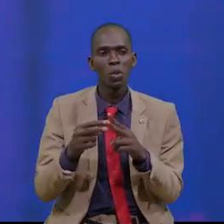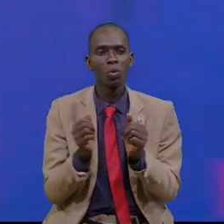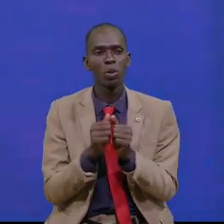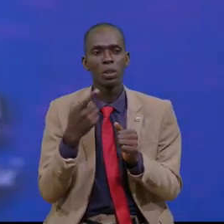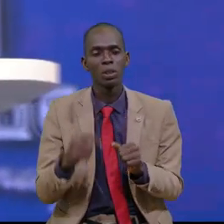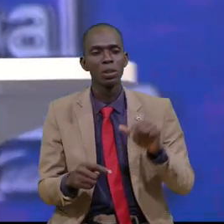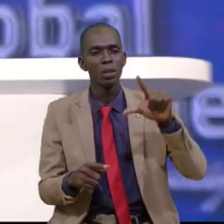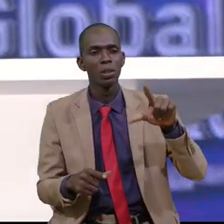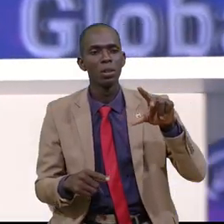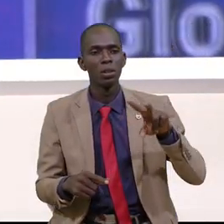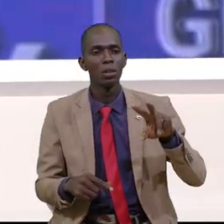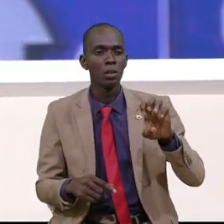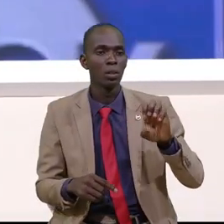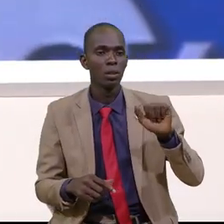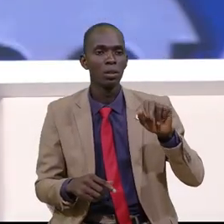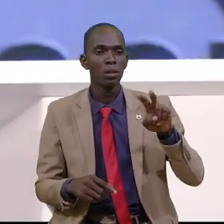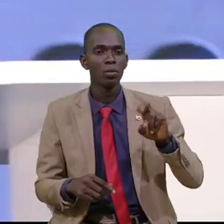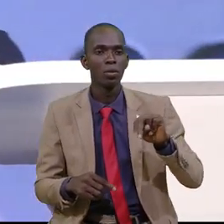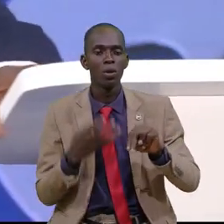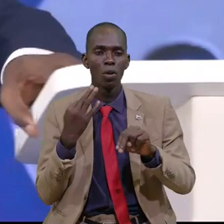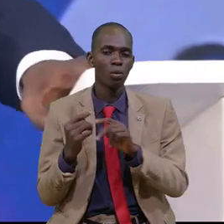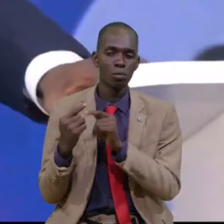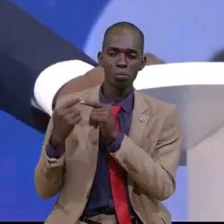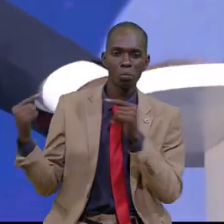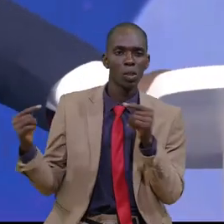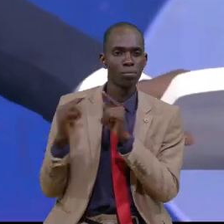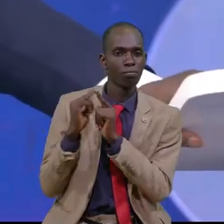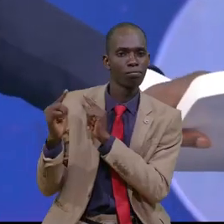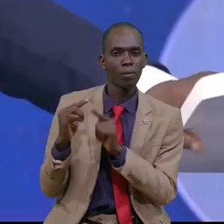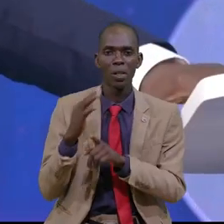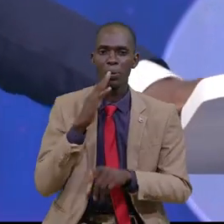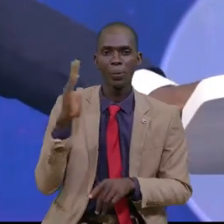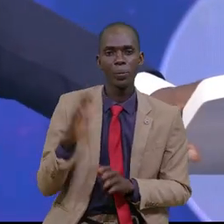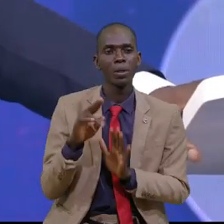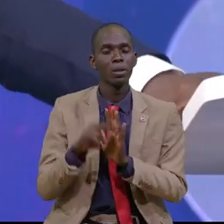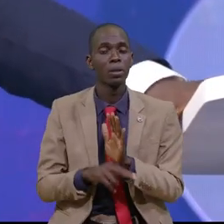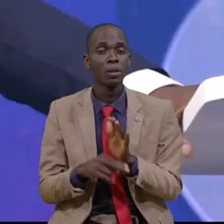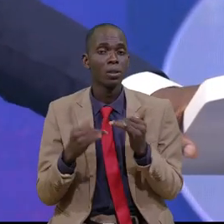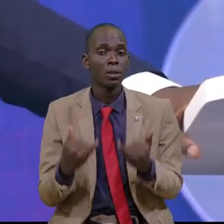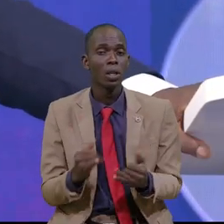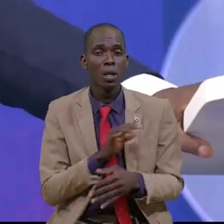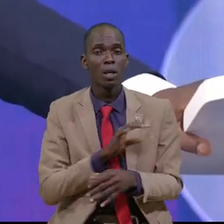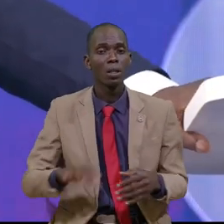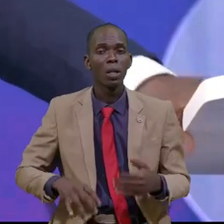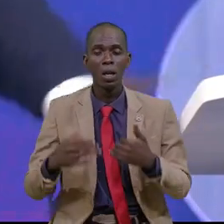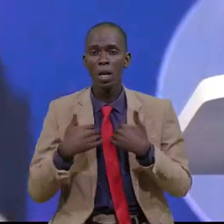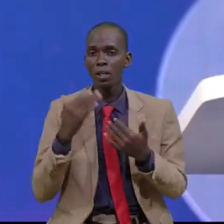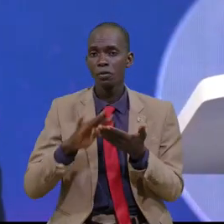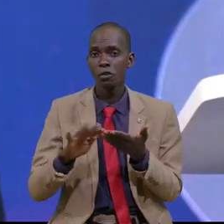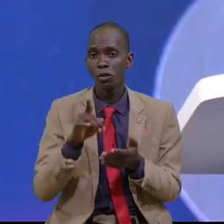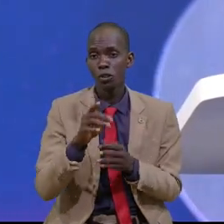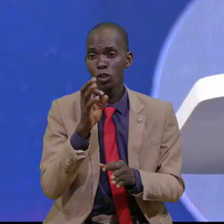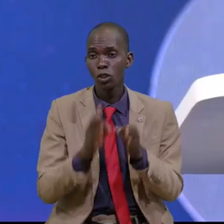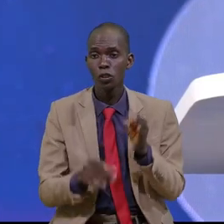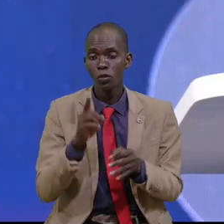the leaven of malice and wickedness. Now, Christ has forgiven you if you are born again, and now